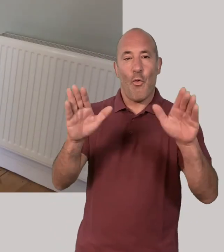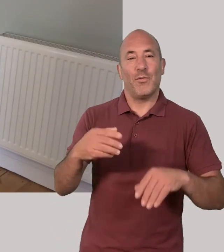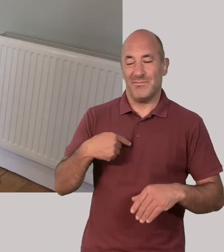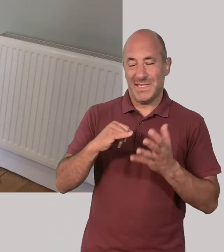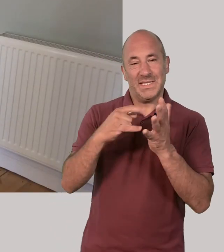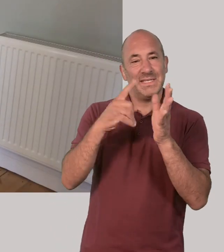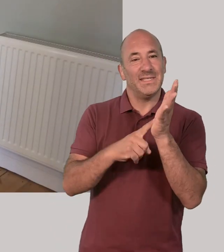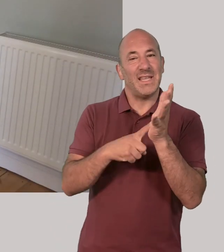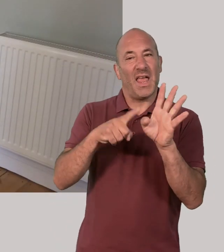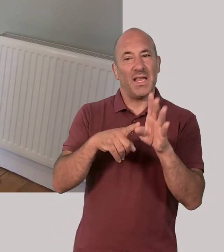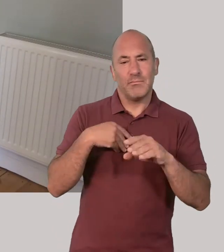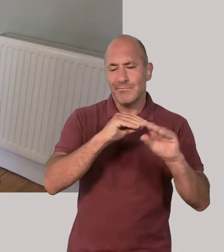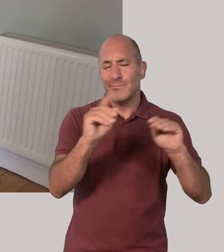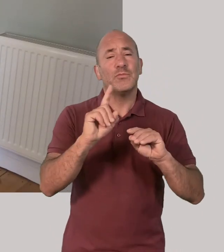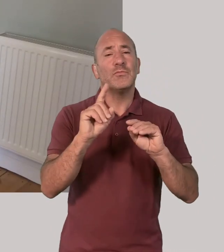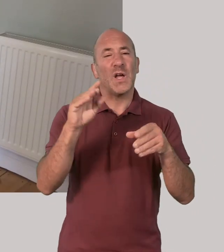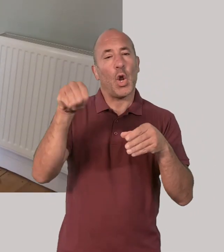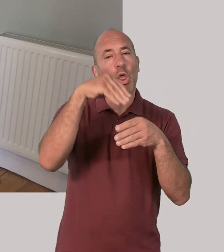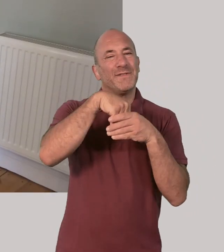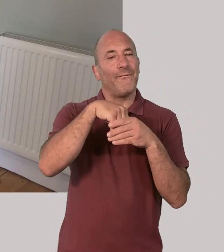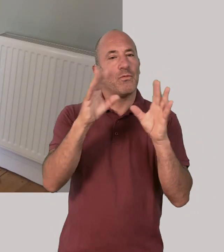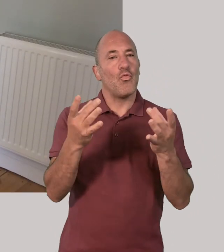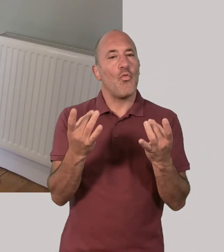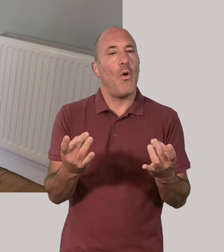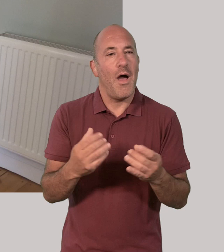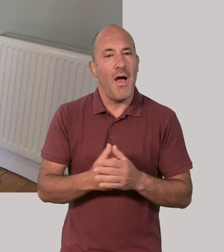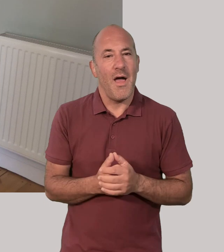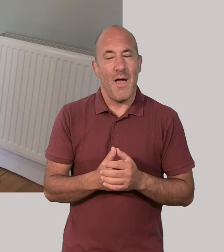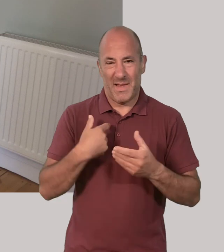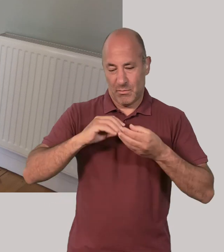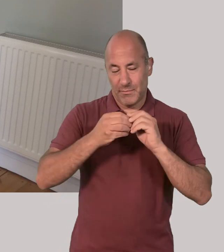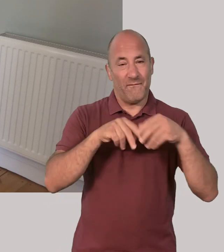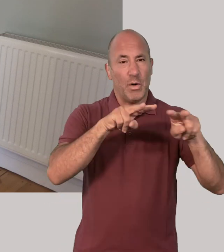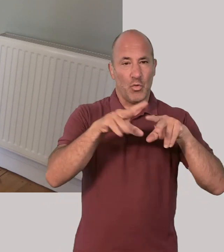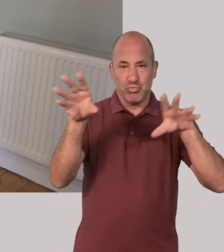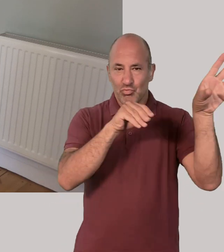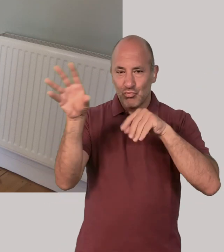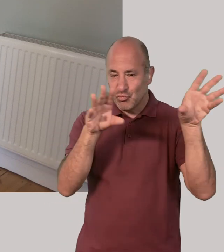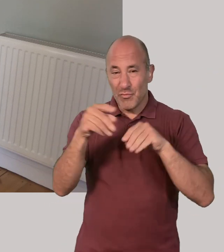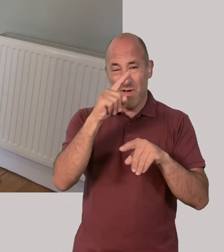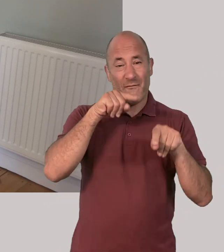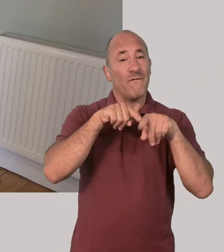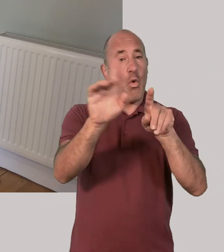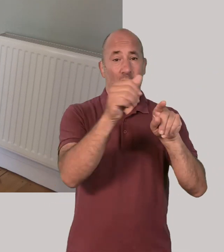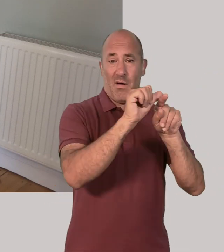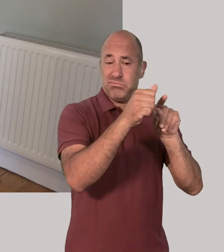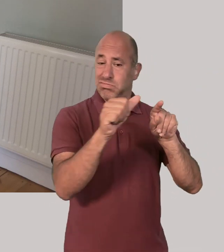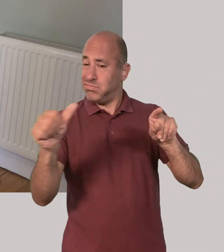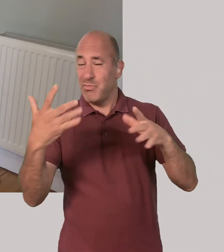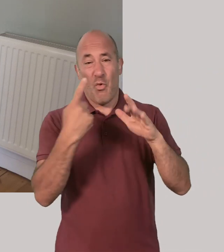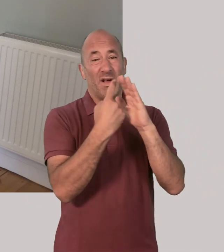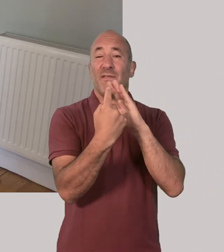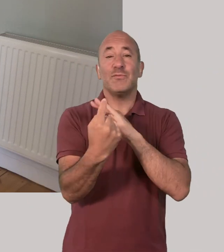Hello, I'm Sally and I teach inclusive yoga, and I've put together some videos here for you which you can follow in sequence